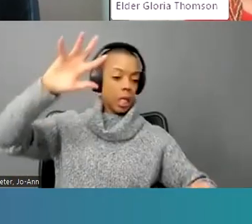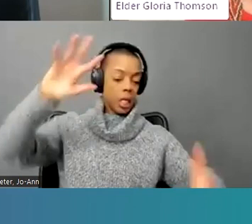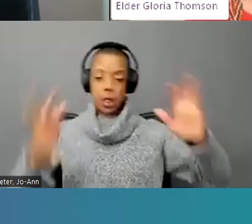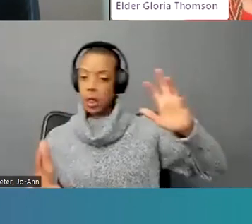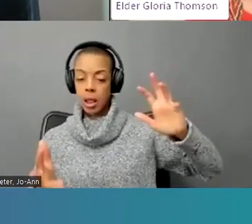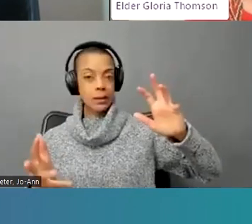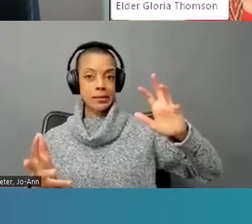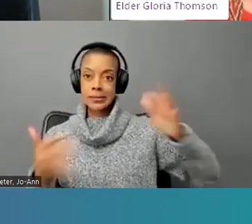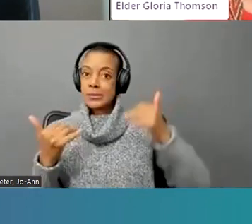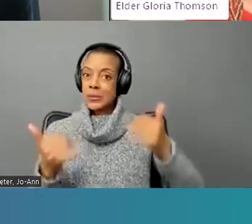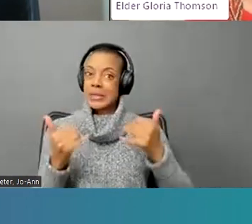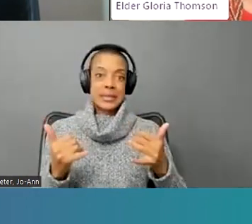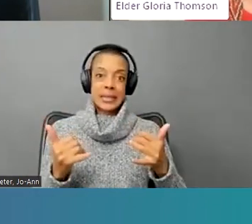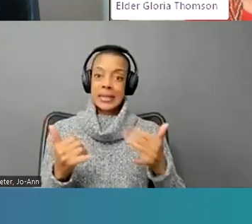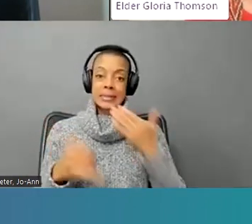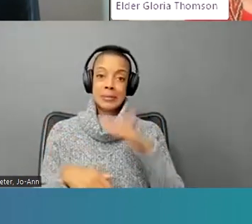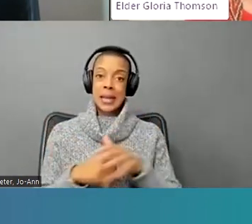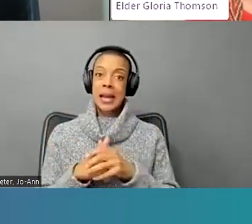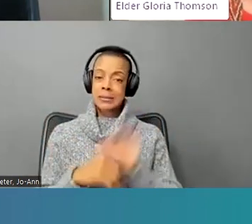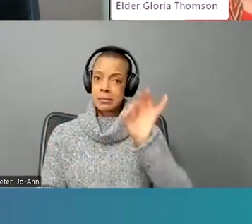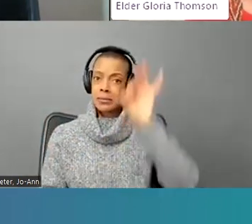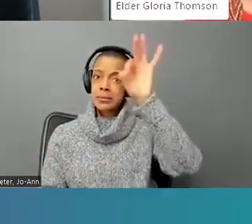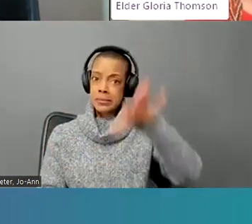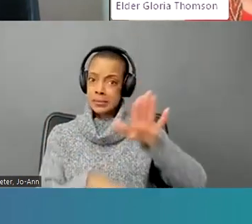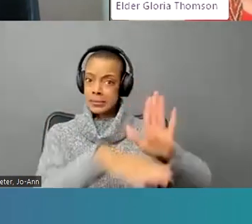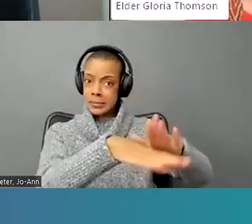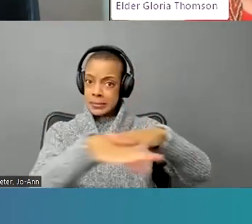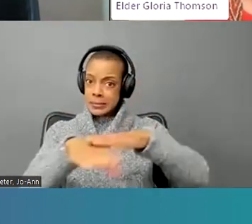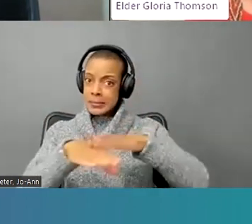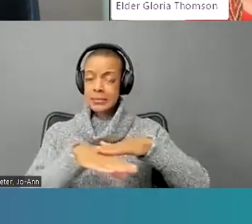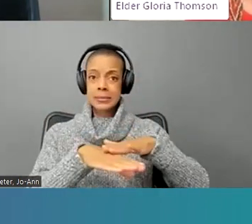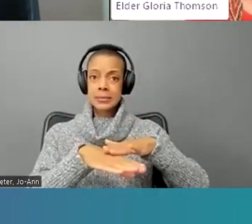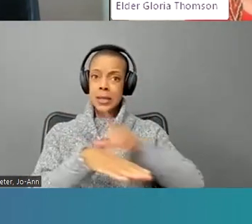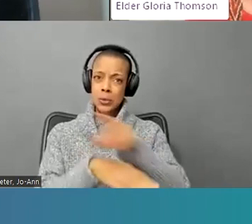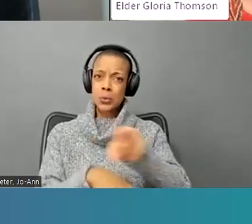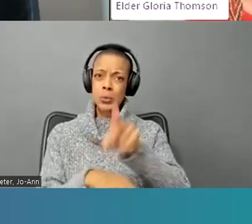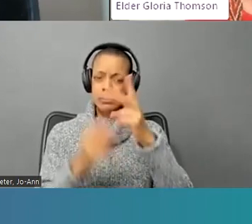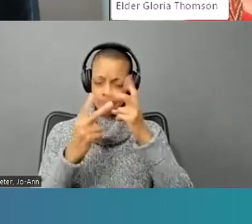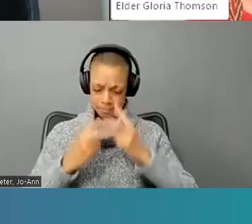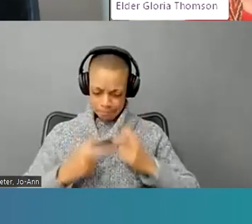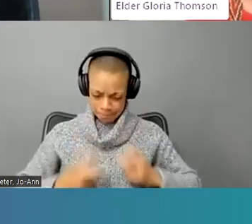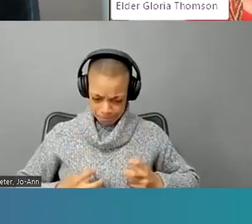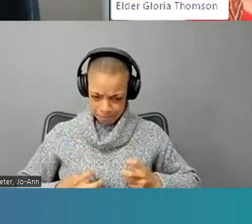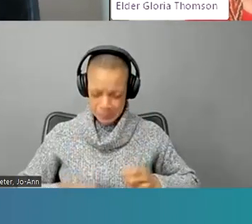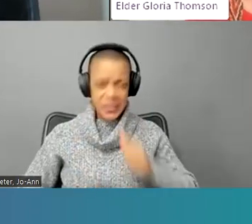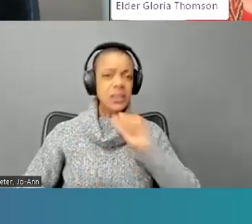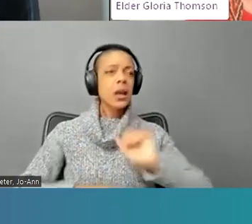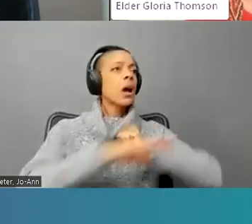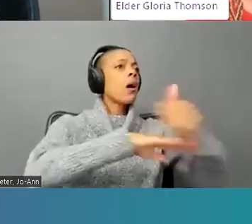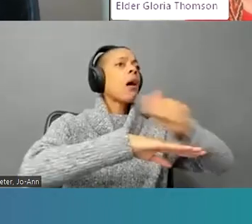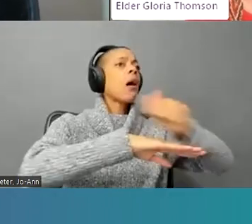for people to think about that, and to go within instead of looking without.